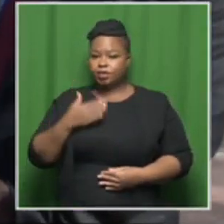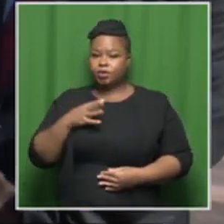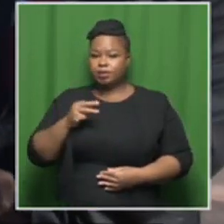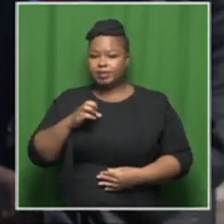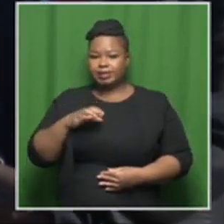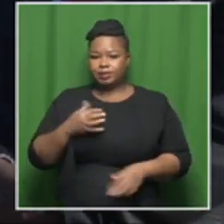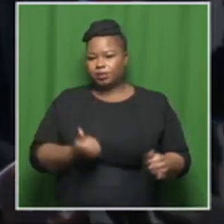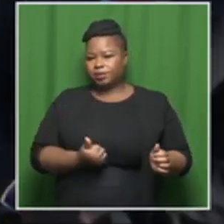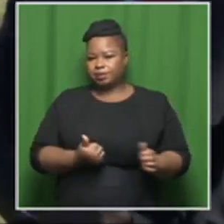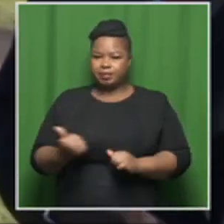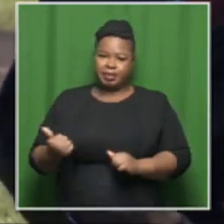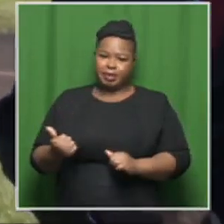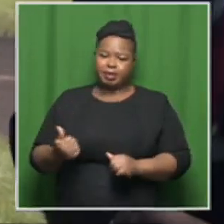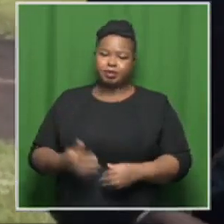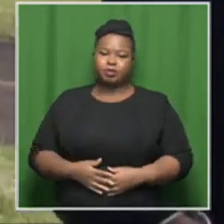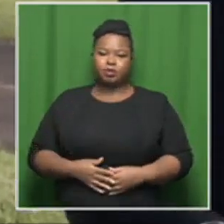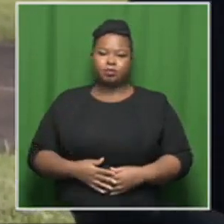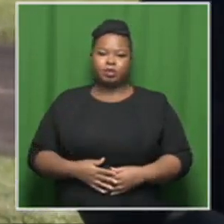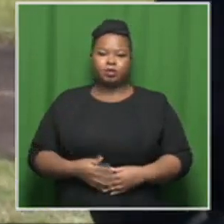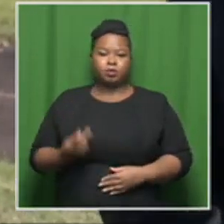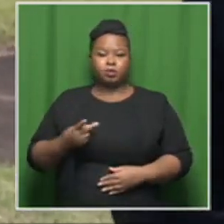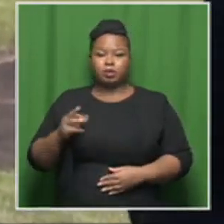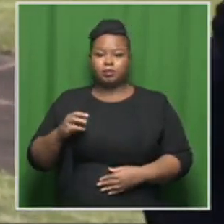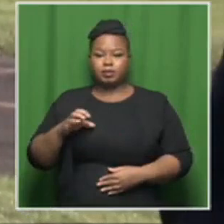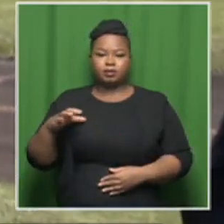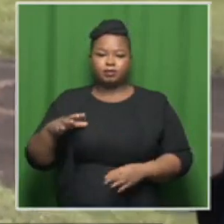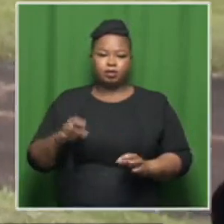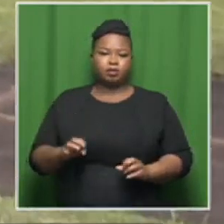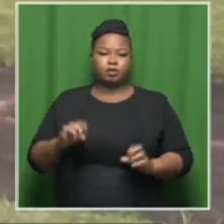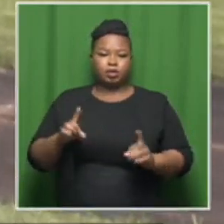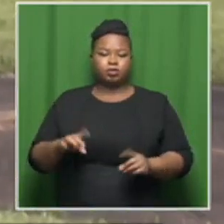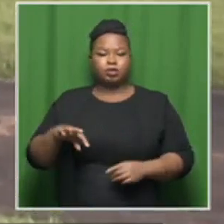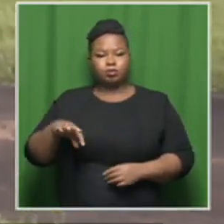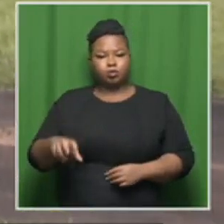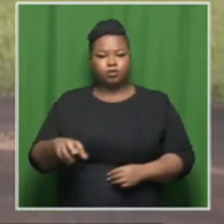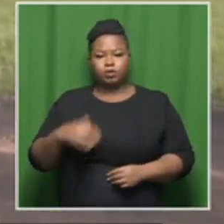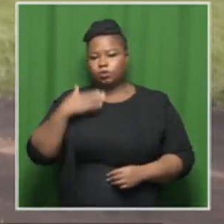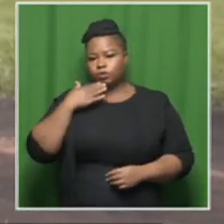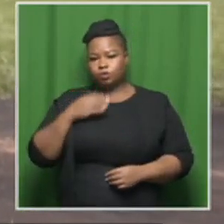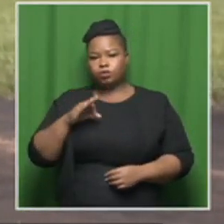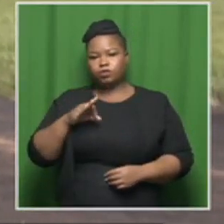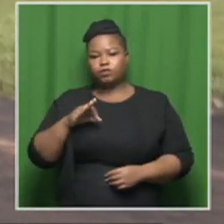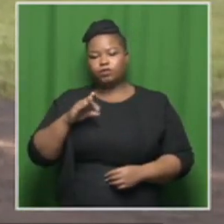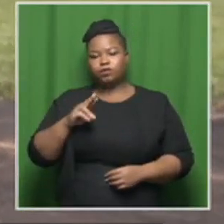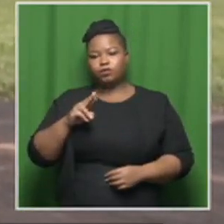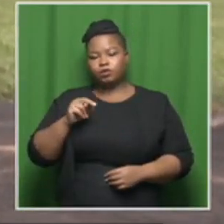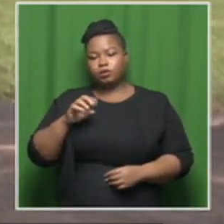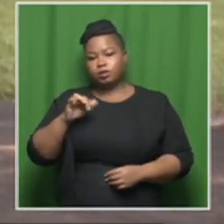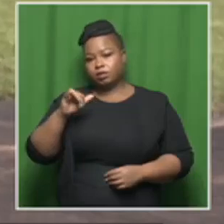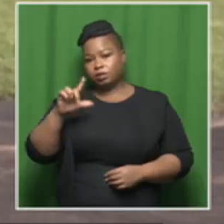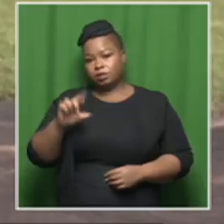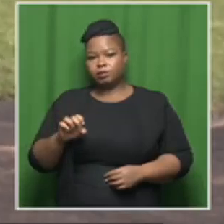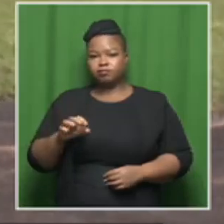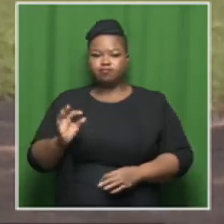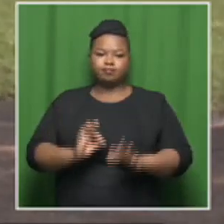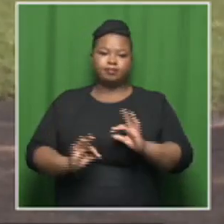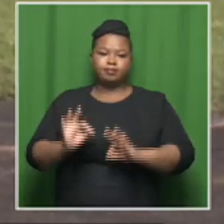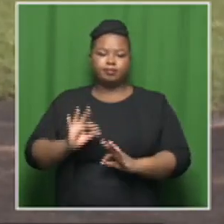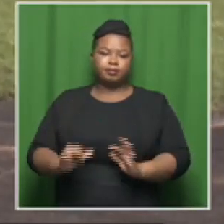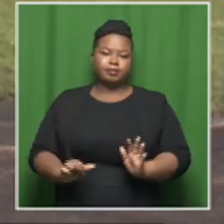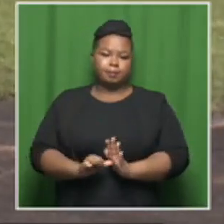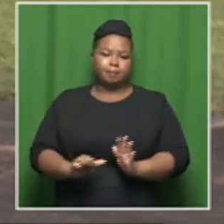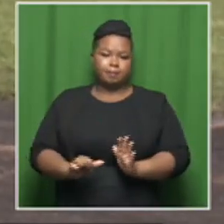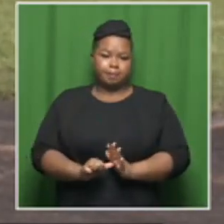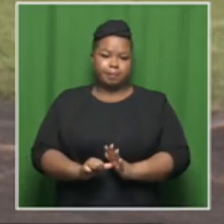cross back to studio. There was our MEC for Education in the province, Mr. Fundile Gade, just saying or explaining the